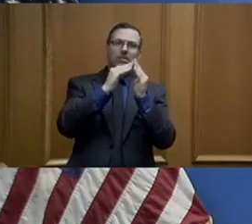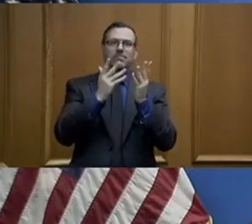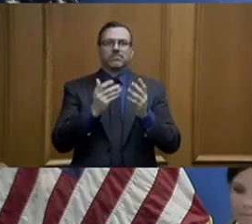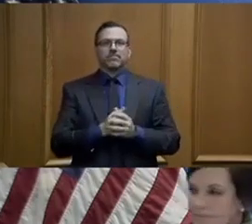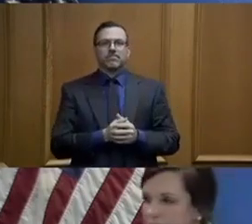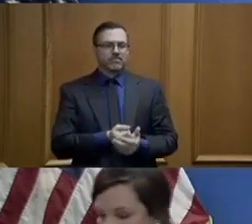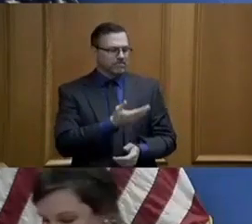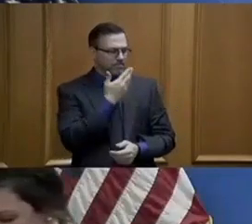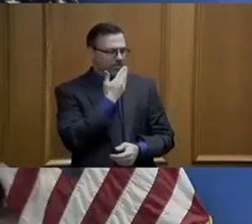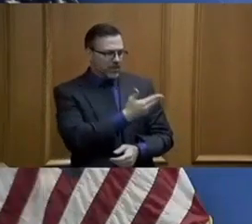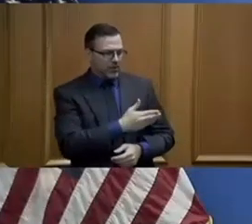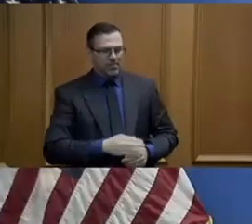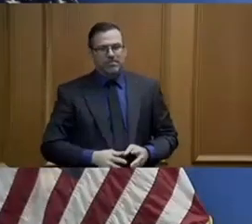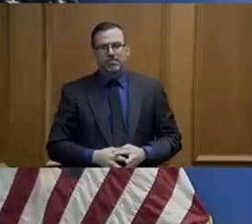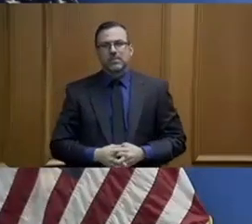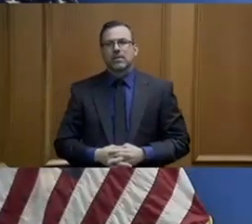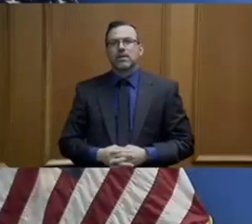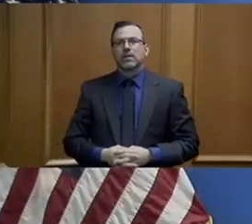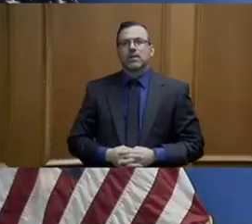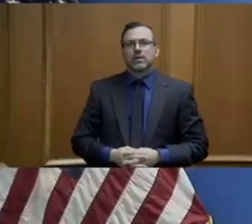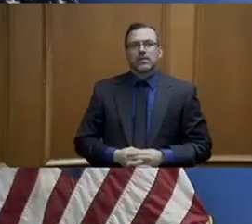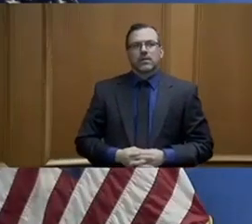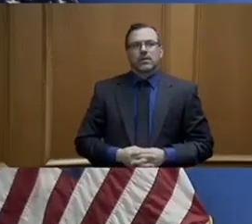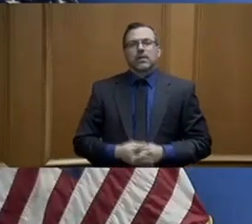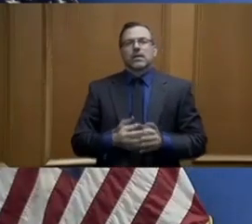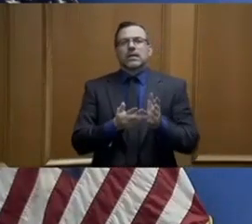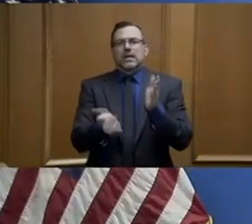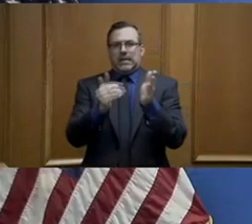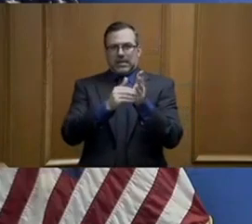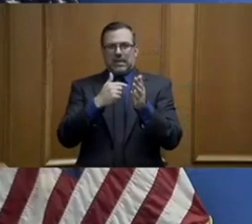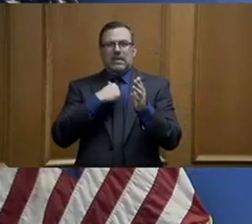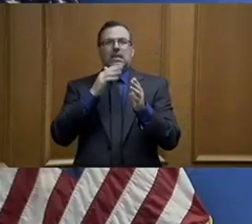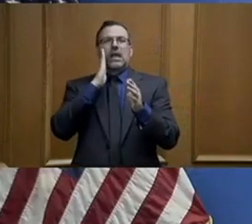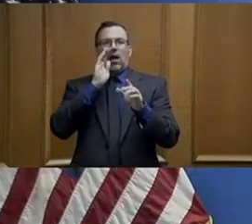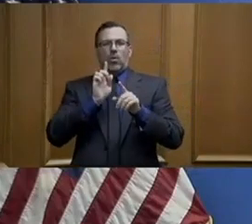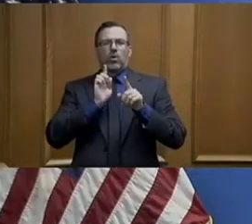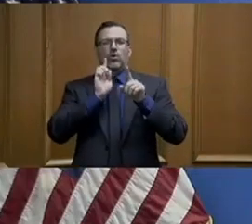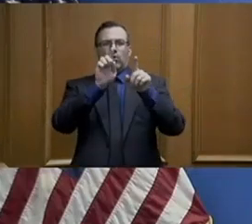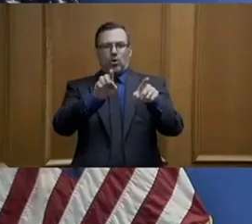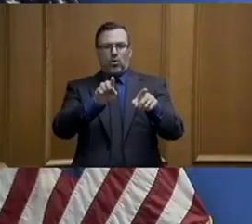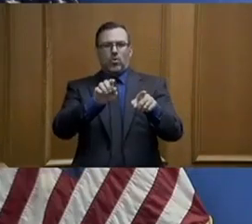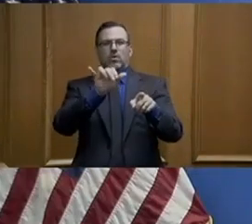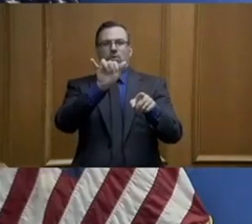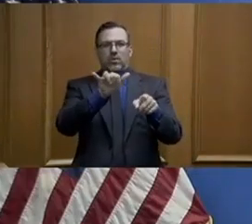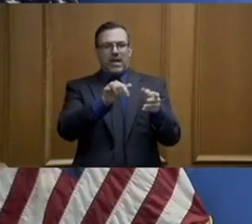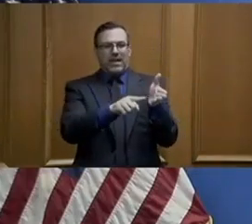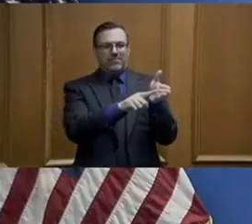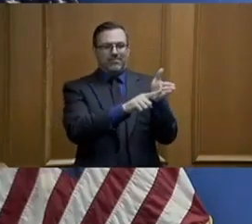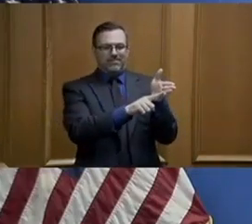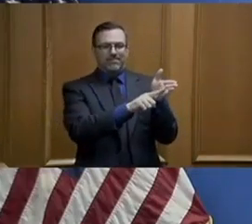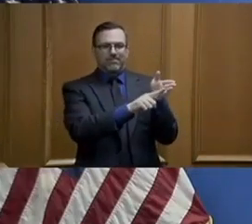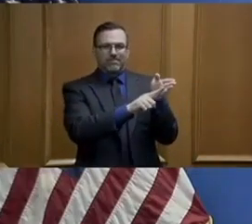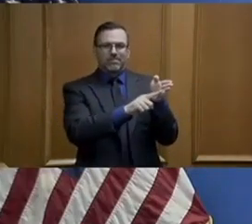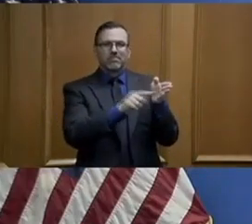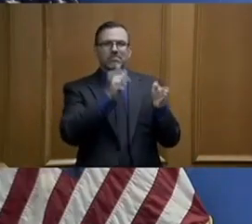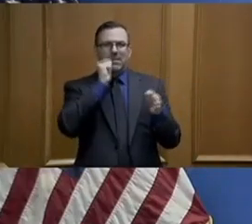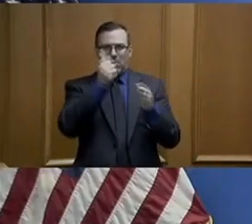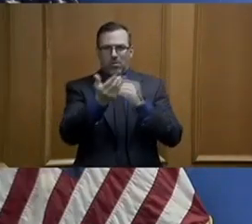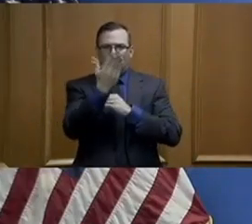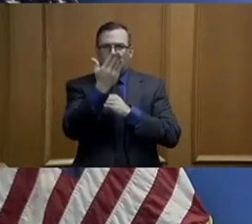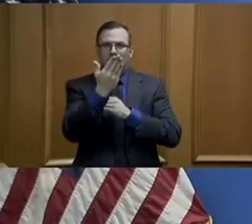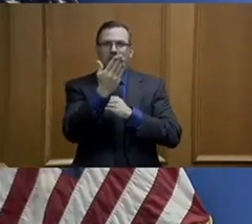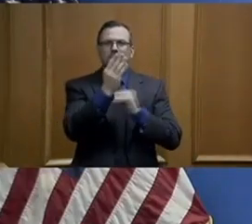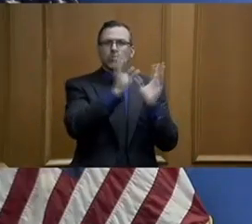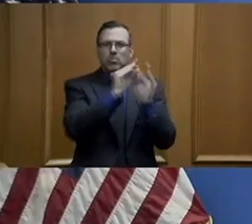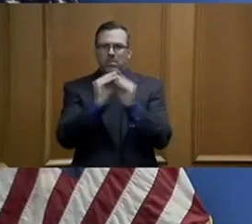Thank you, Melissa. Again, as I said, I'll be traveling to the area in the morning to meet with local leaders there and